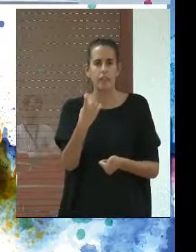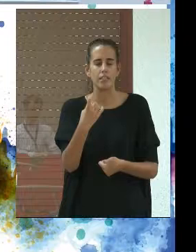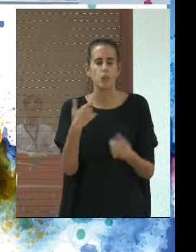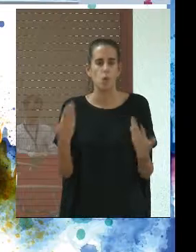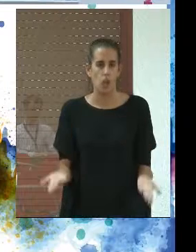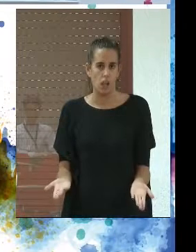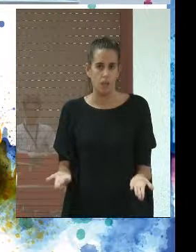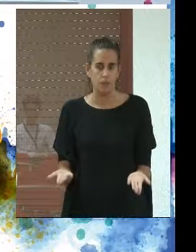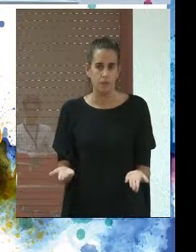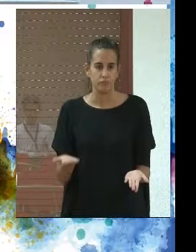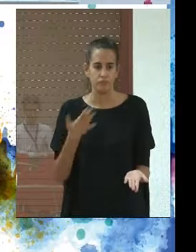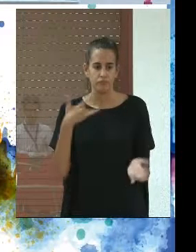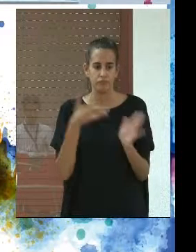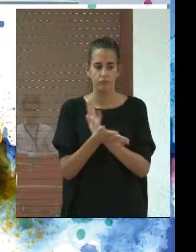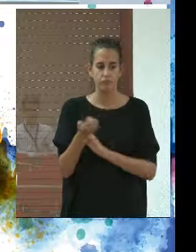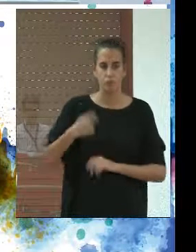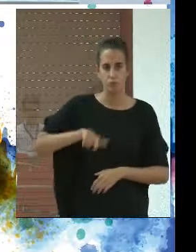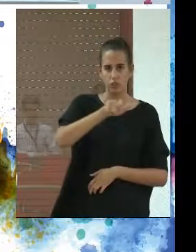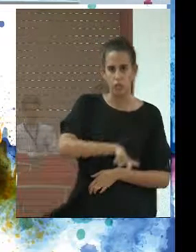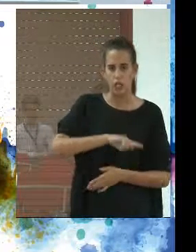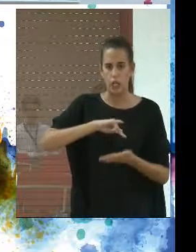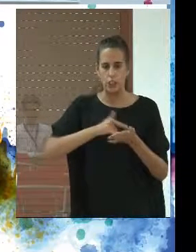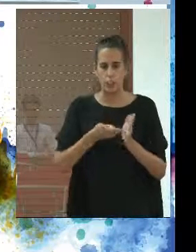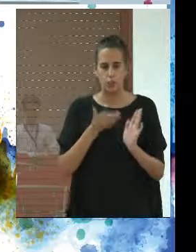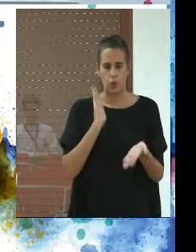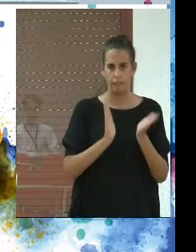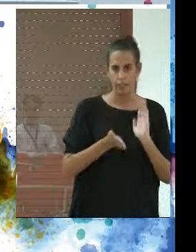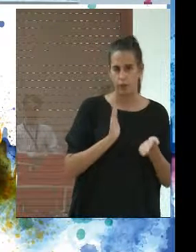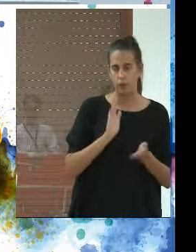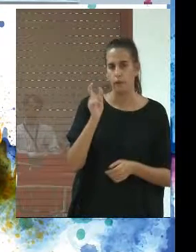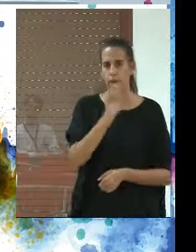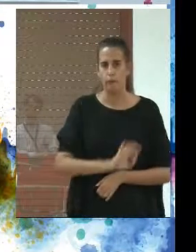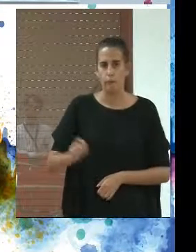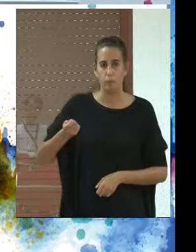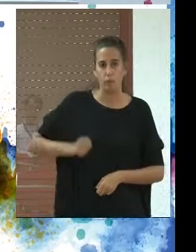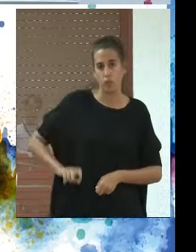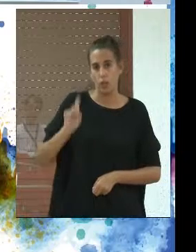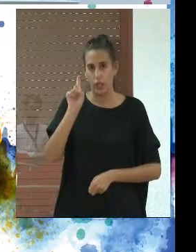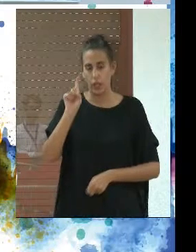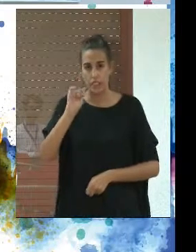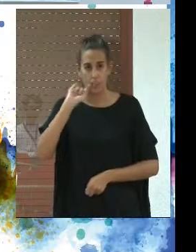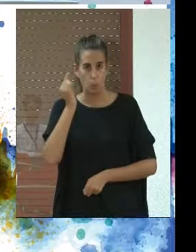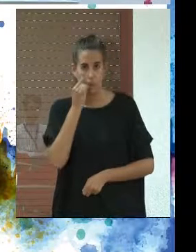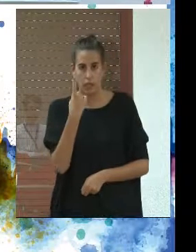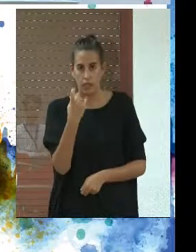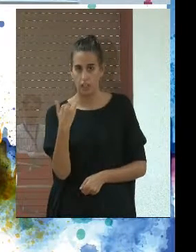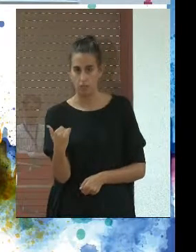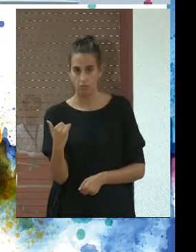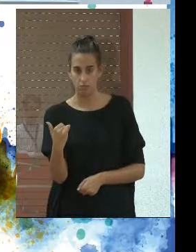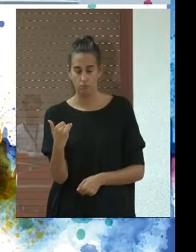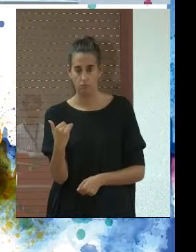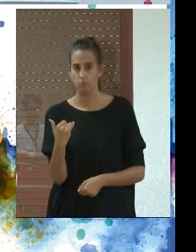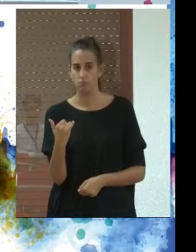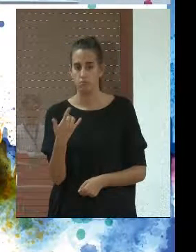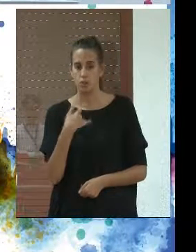with detecting the need, determining the need. Our professionals, whether they're the rehabilitation technician or the educational